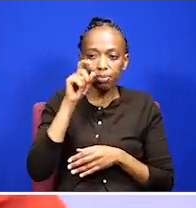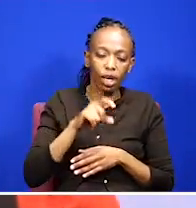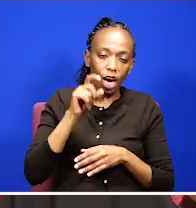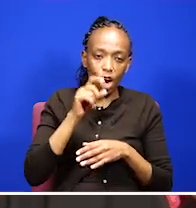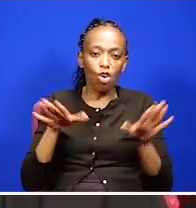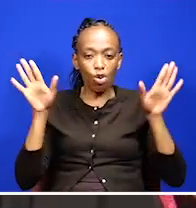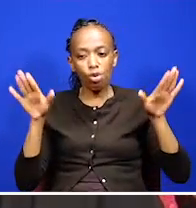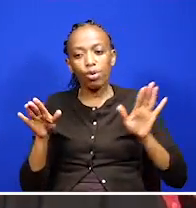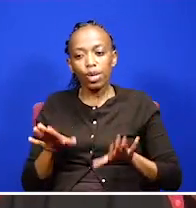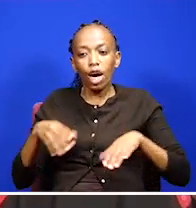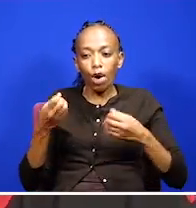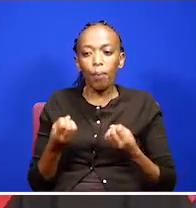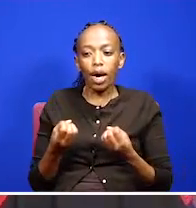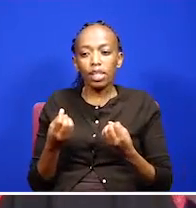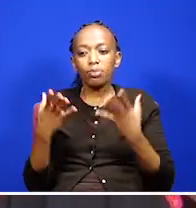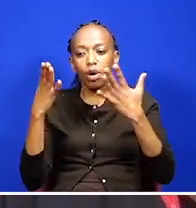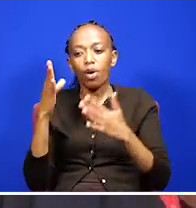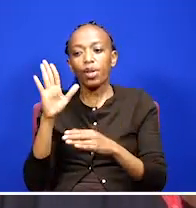every sparrow.